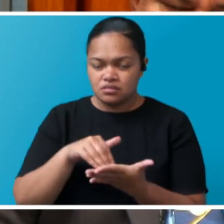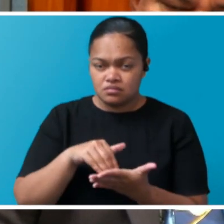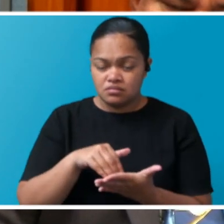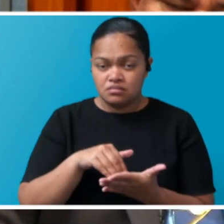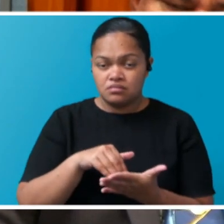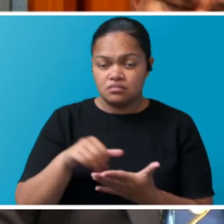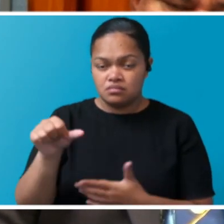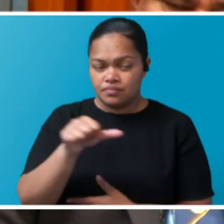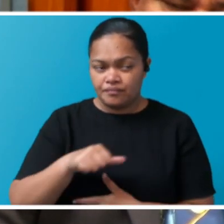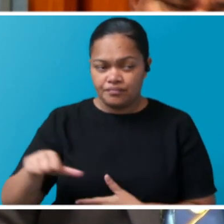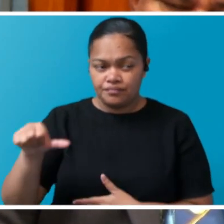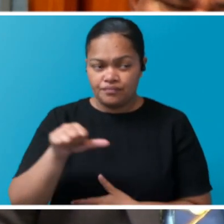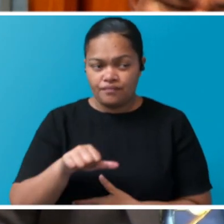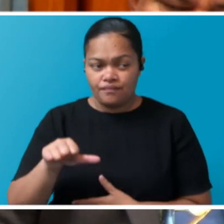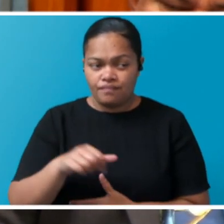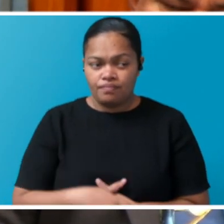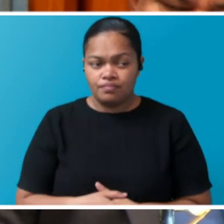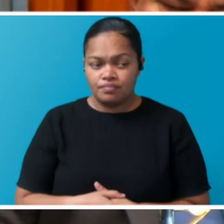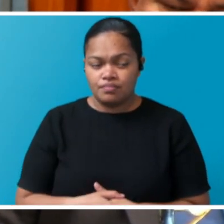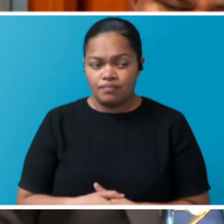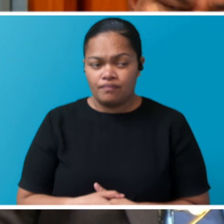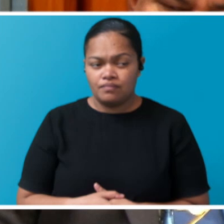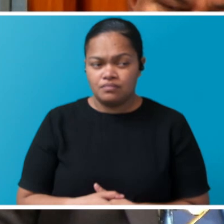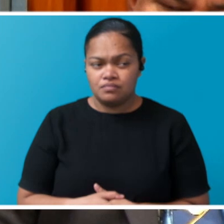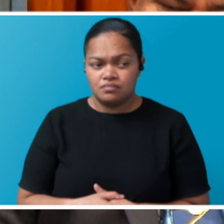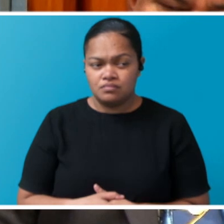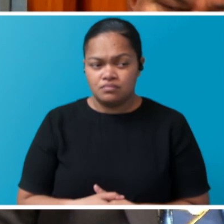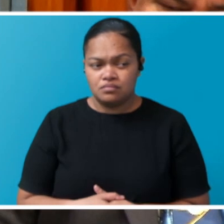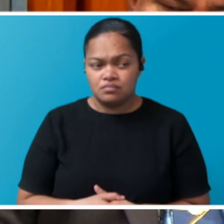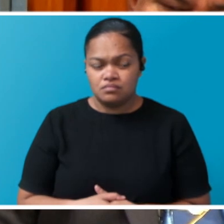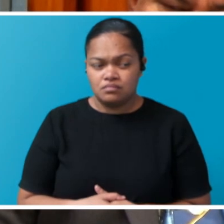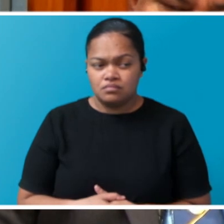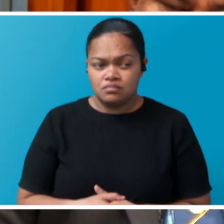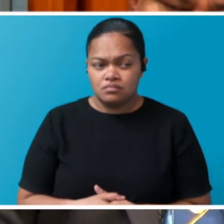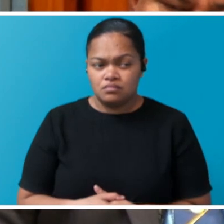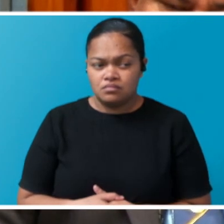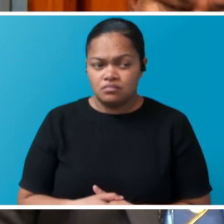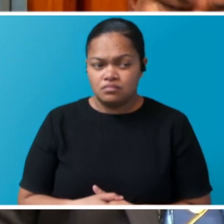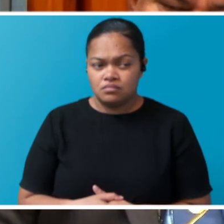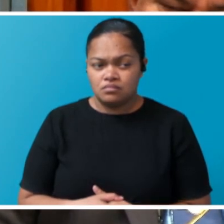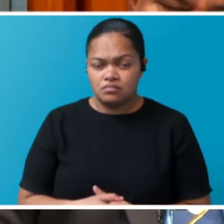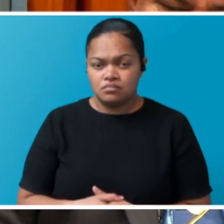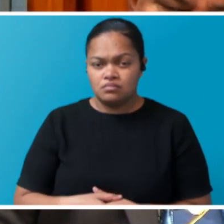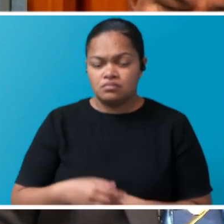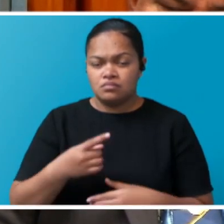each cells and then systematically pushed towards edges currently using a bulldozer.